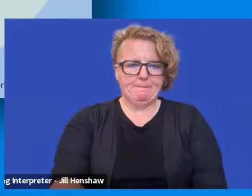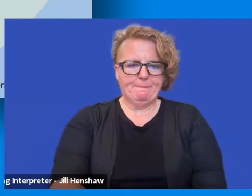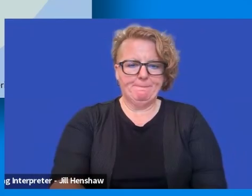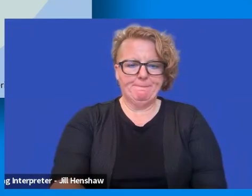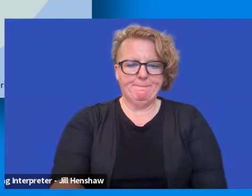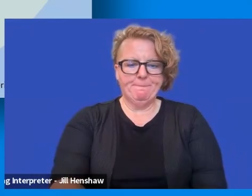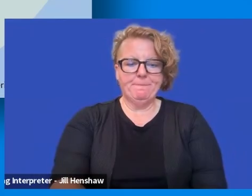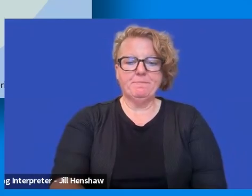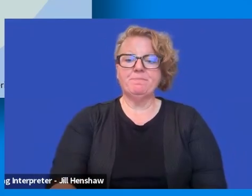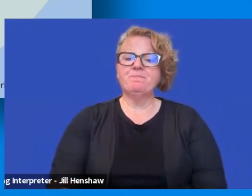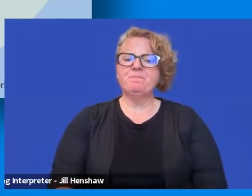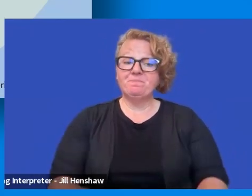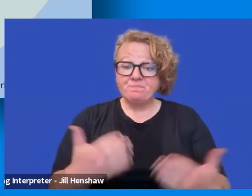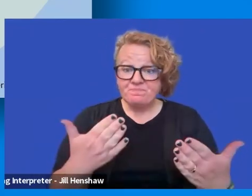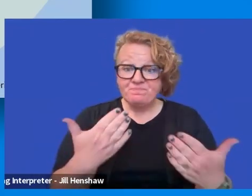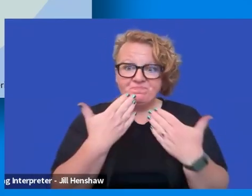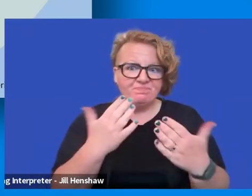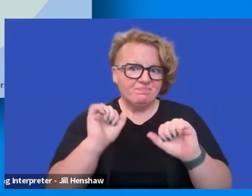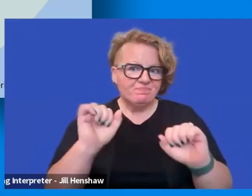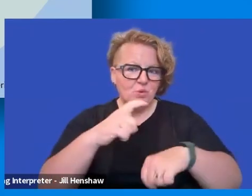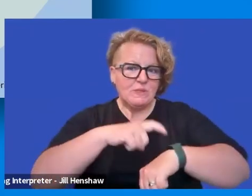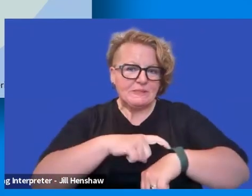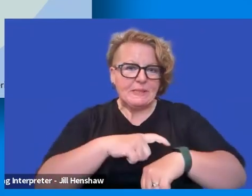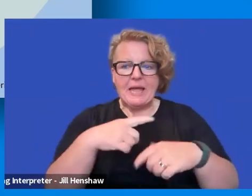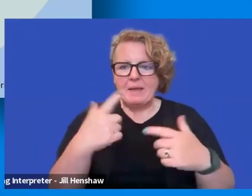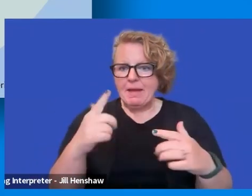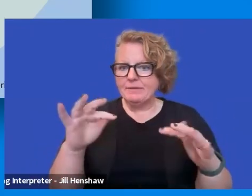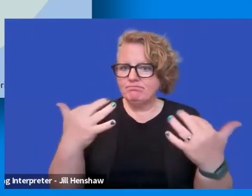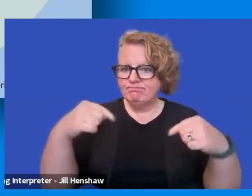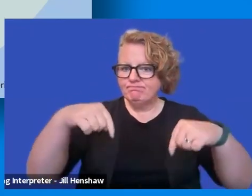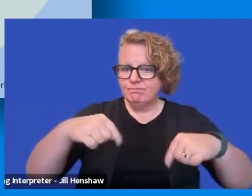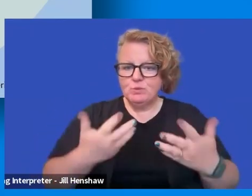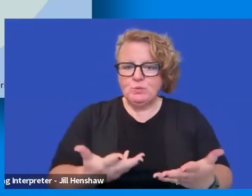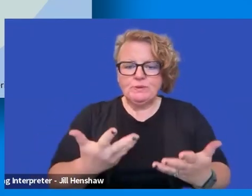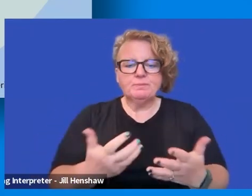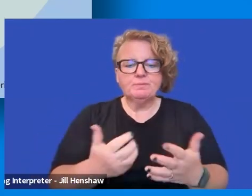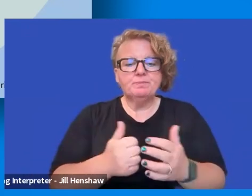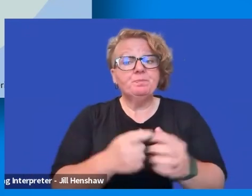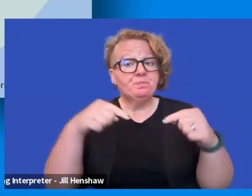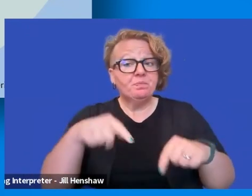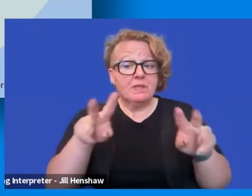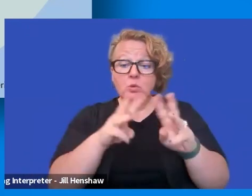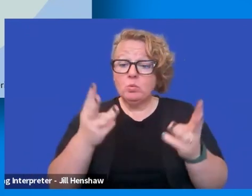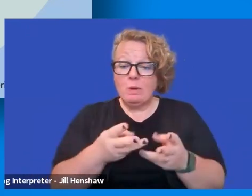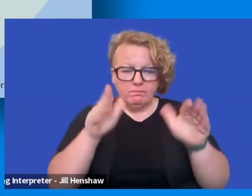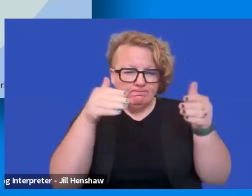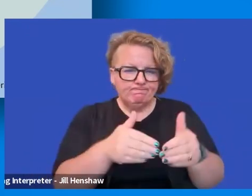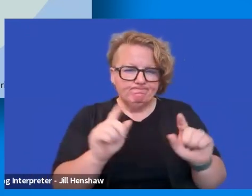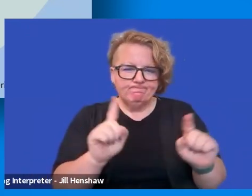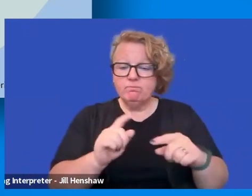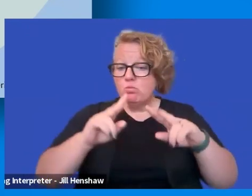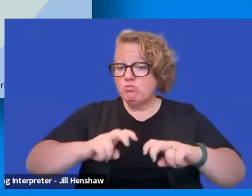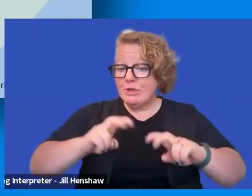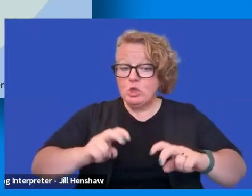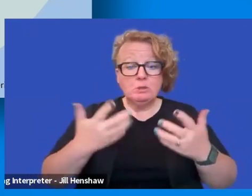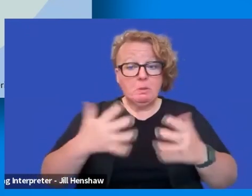So, thank you for your time and attention this afternoon. This is a webinar based on the research that we have been doing